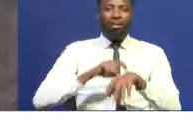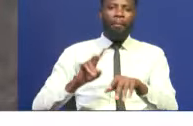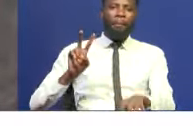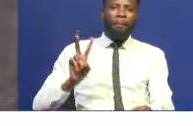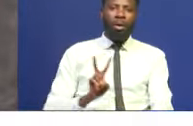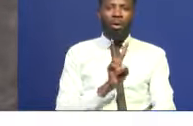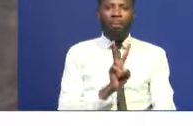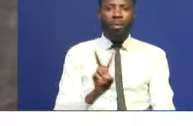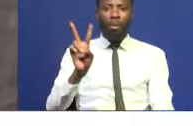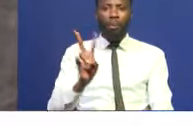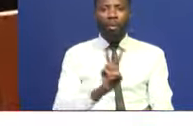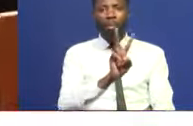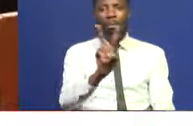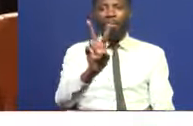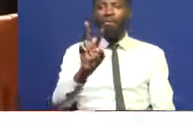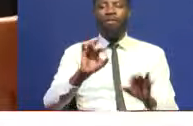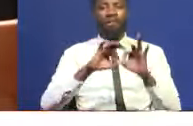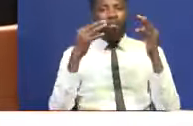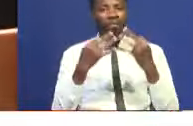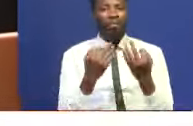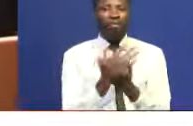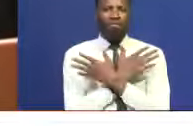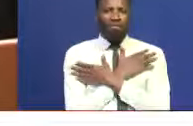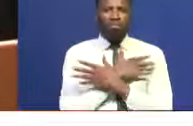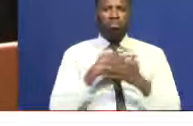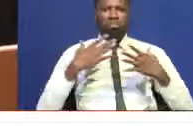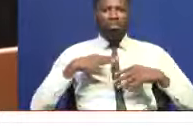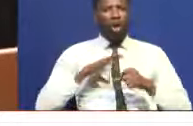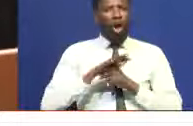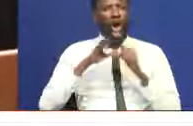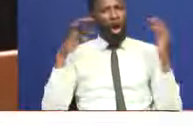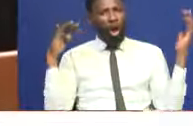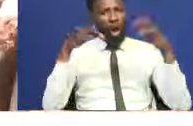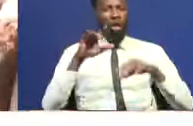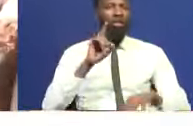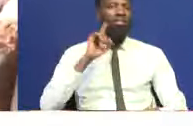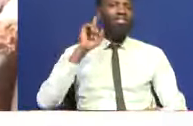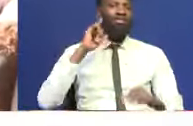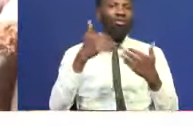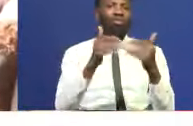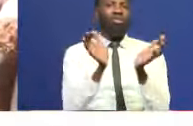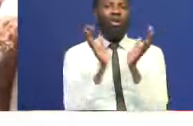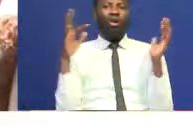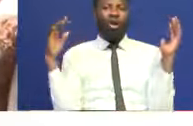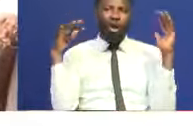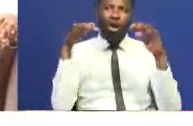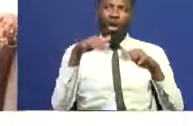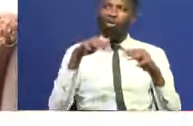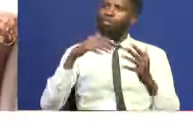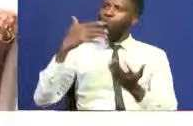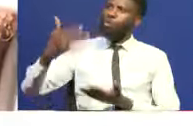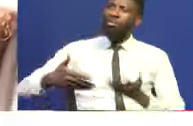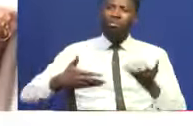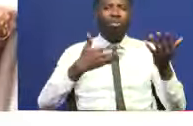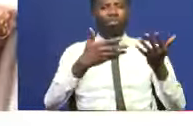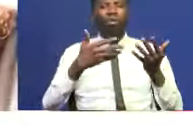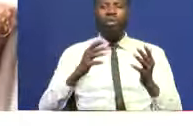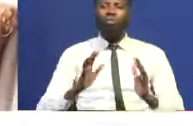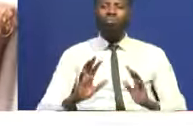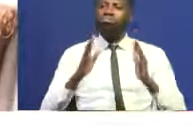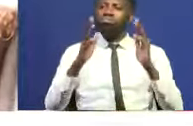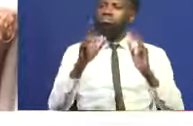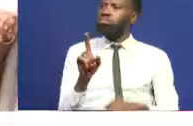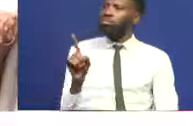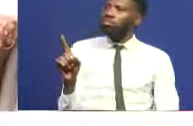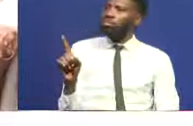aisle, elated families, friends and the congregants, including the deaf community, welcomed the couple in a powerful and heartwarming